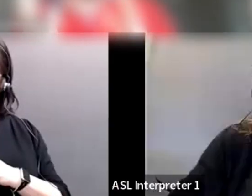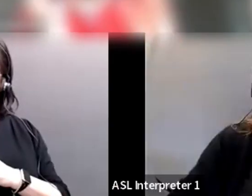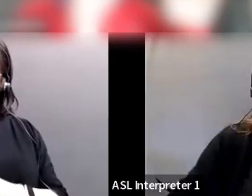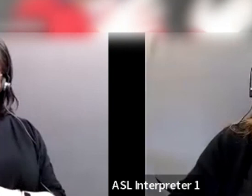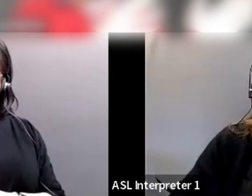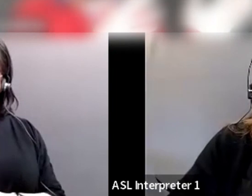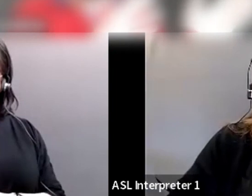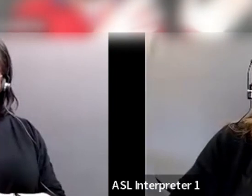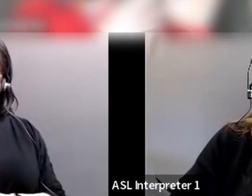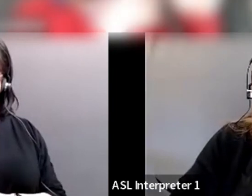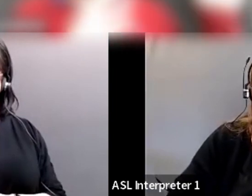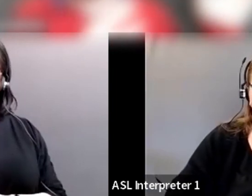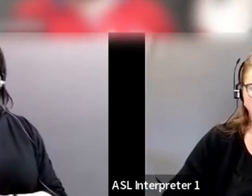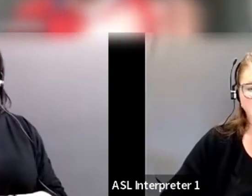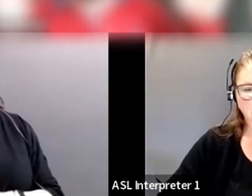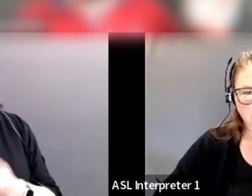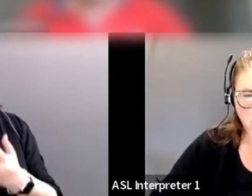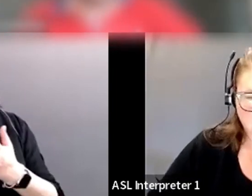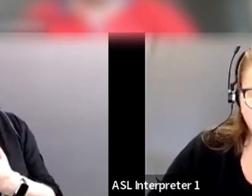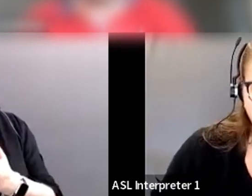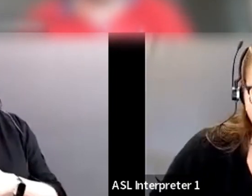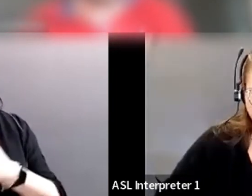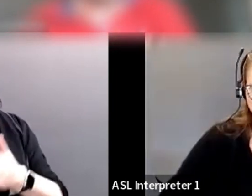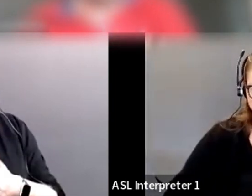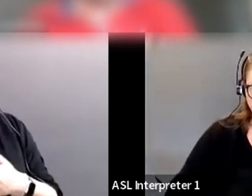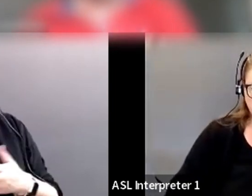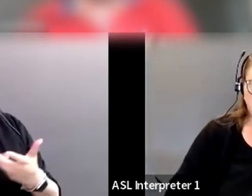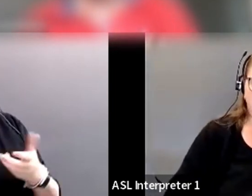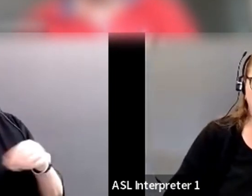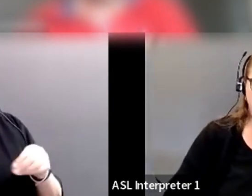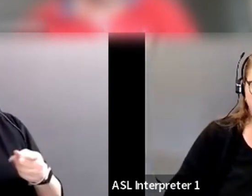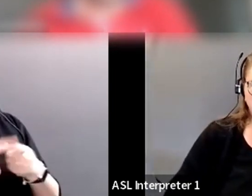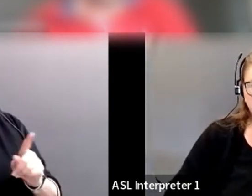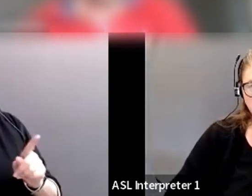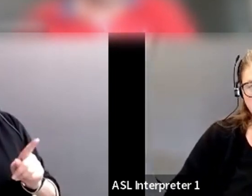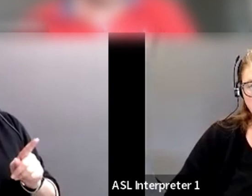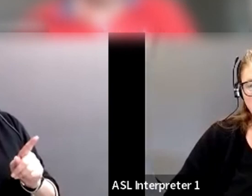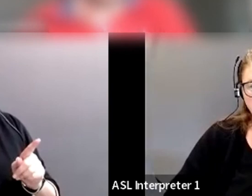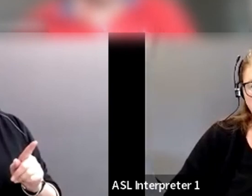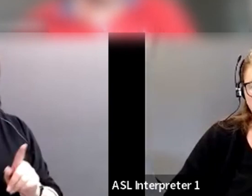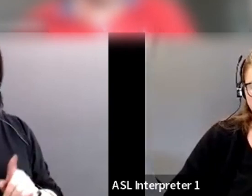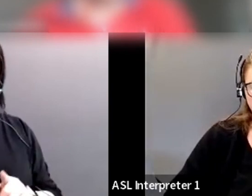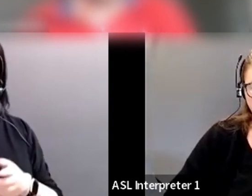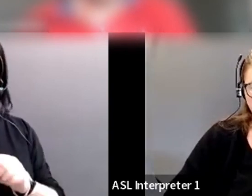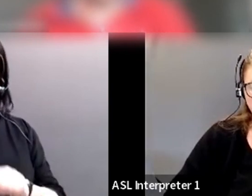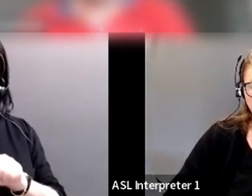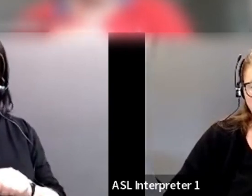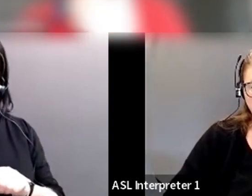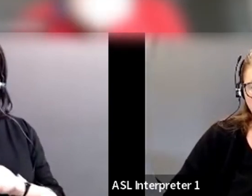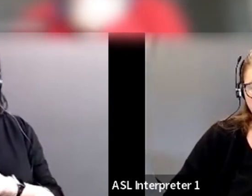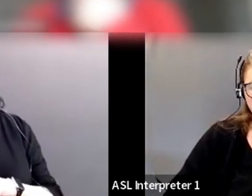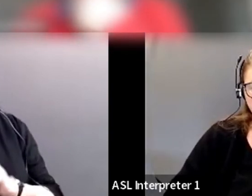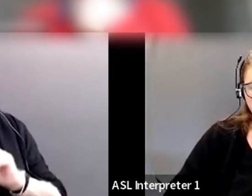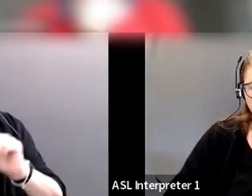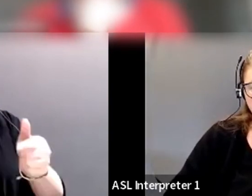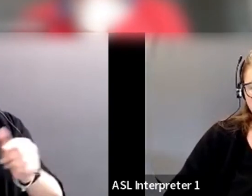I want to start selling to BC or what, you know, whatever? Yeah, and Katherine, feel free to hop in. A lot of the programs that